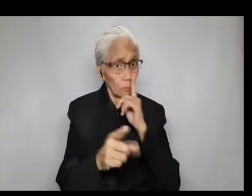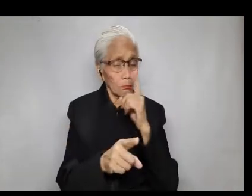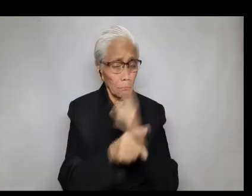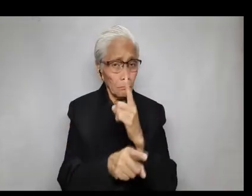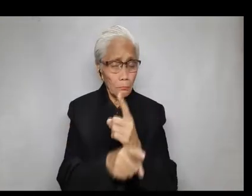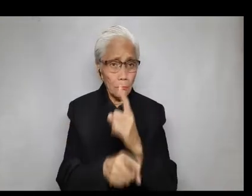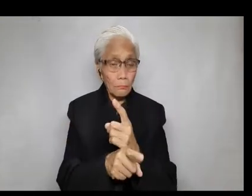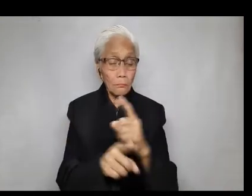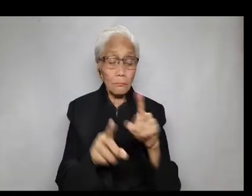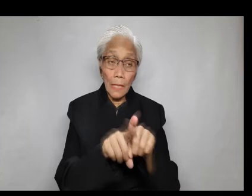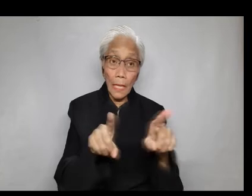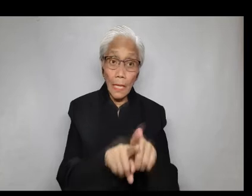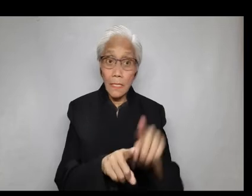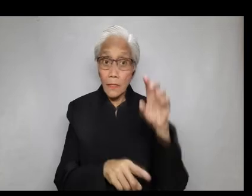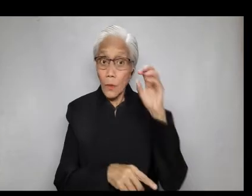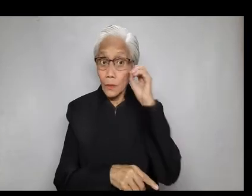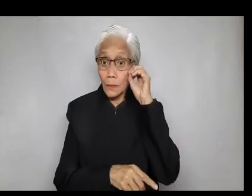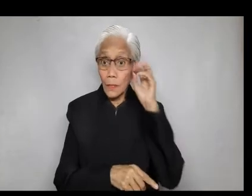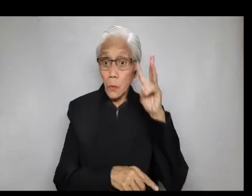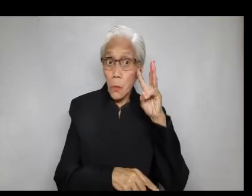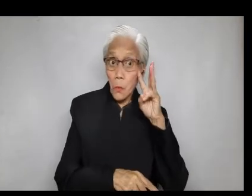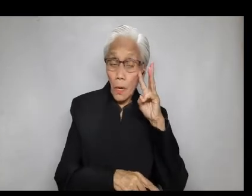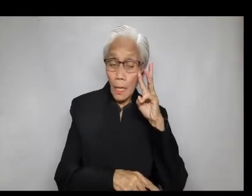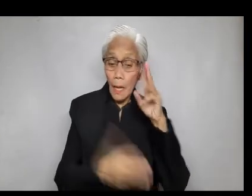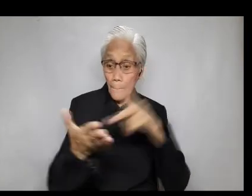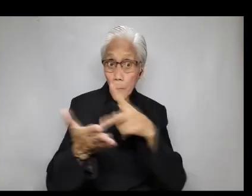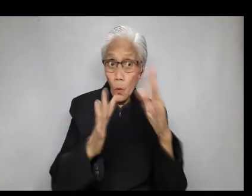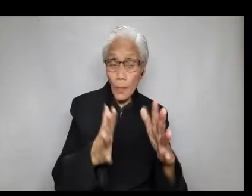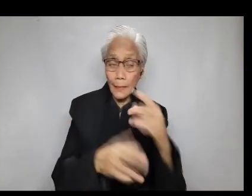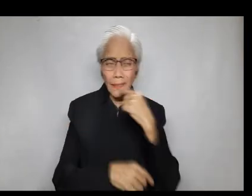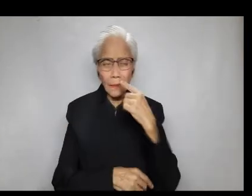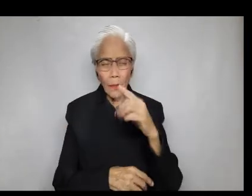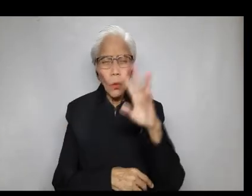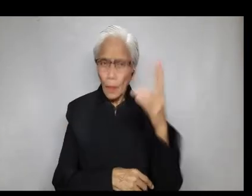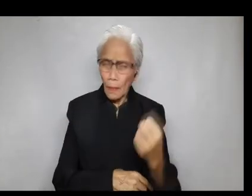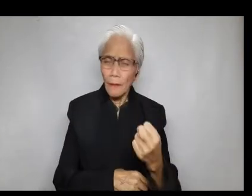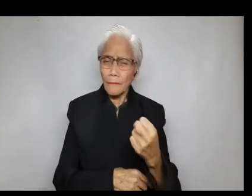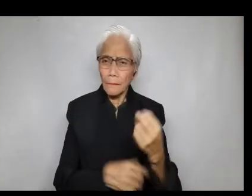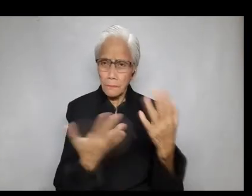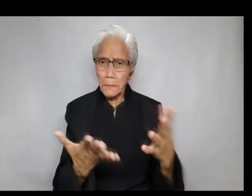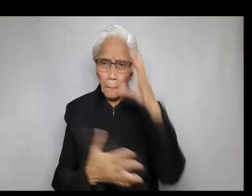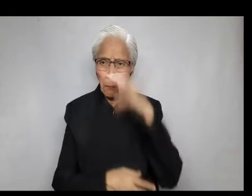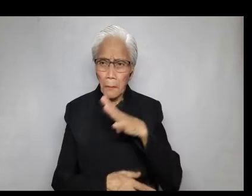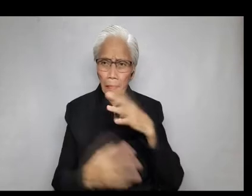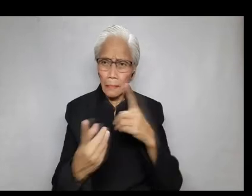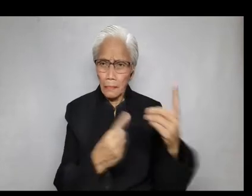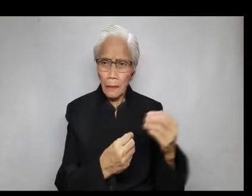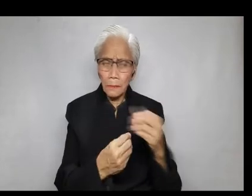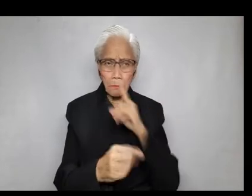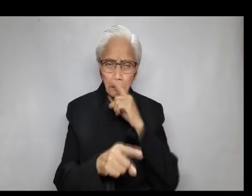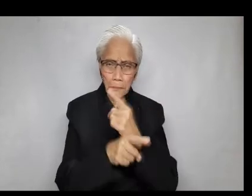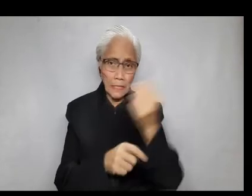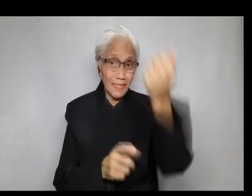This is somehow true. As Oscar Wilde, the Irish poet, once said, "Whenever a man